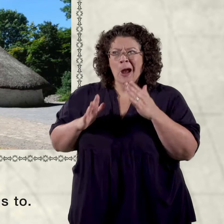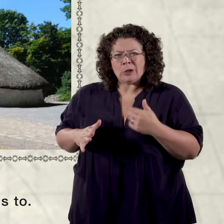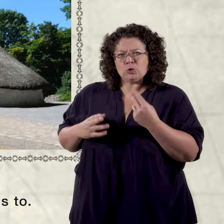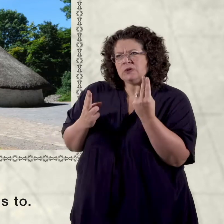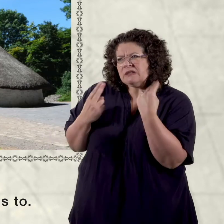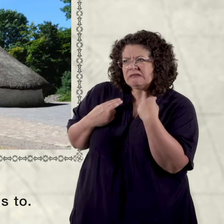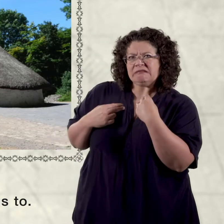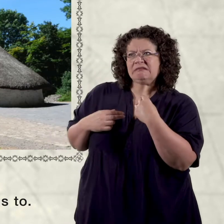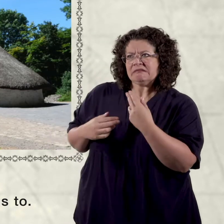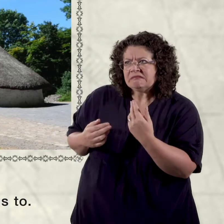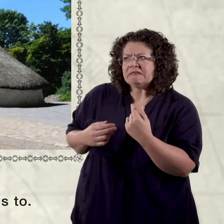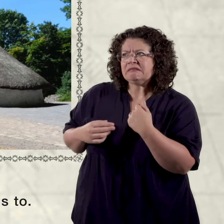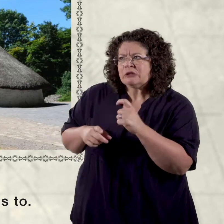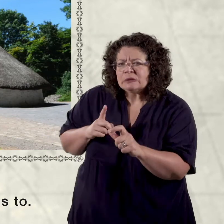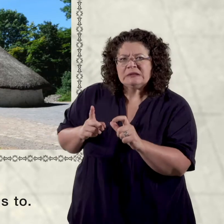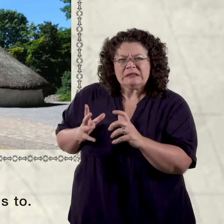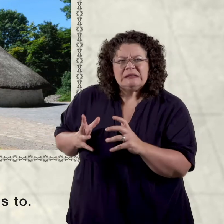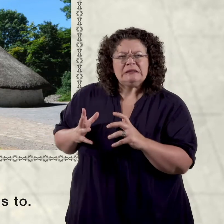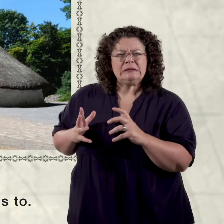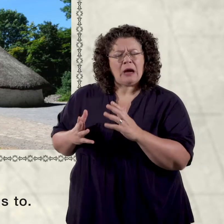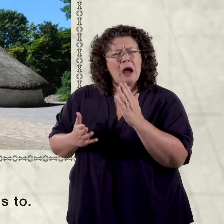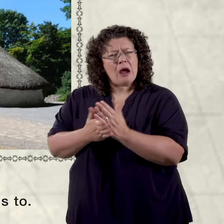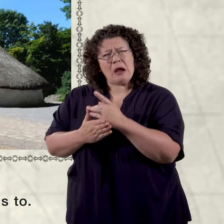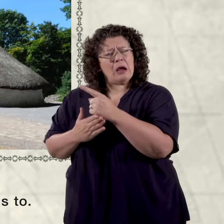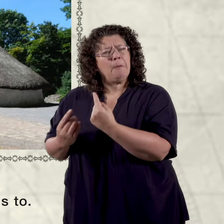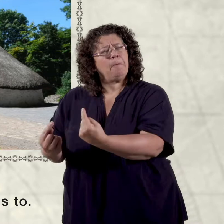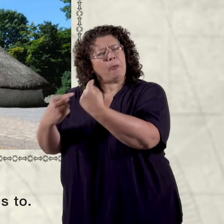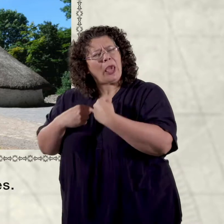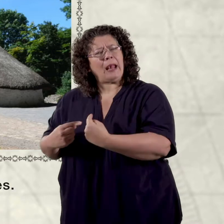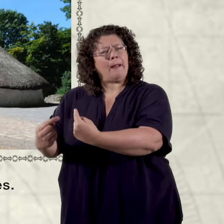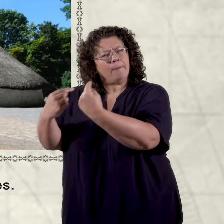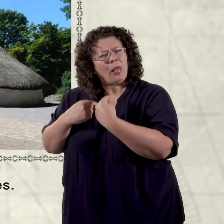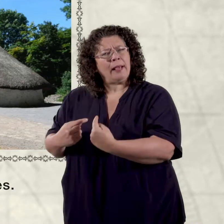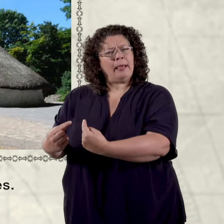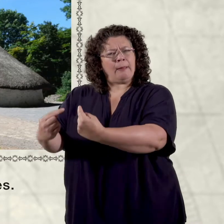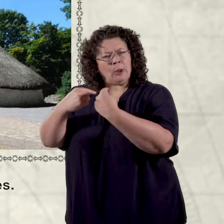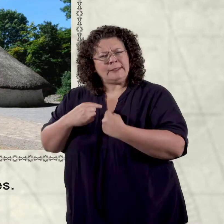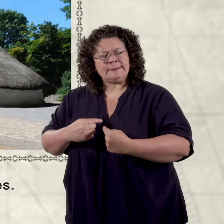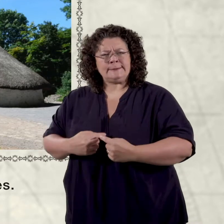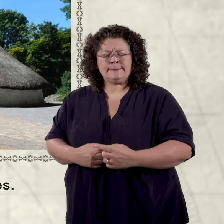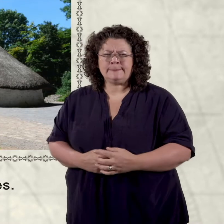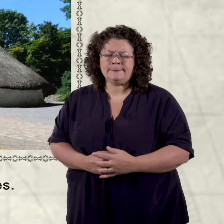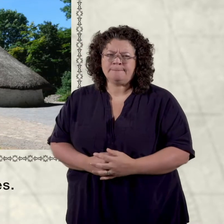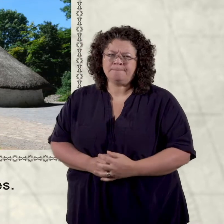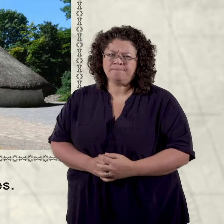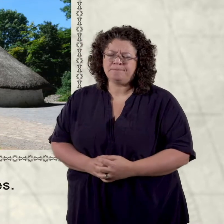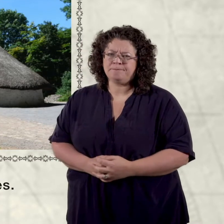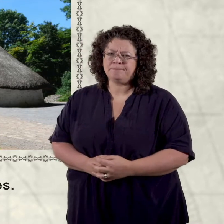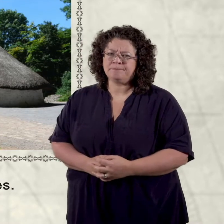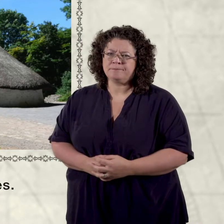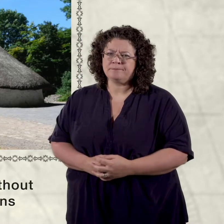us. We had to do exactly as they told us to. In fact they were quite the bullies.